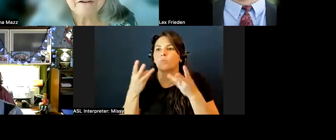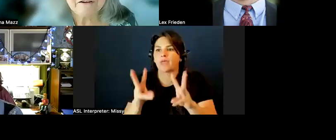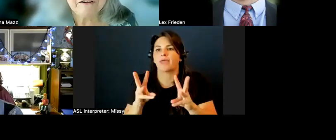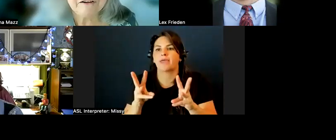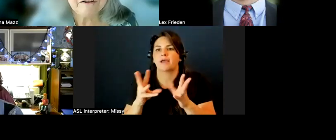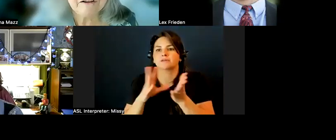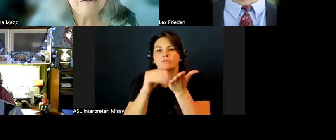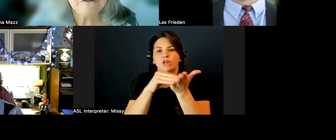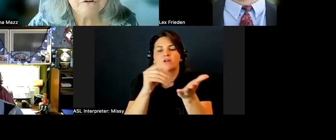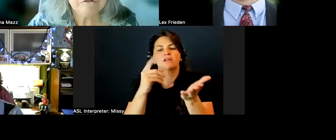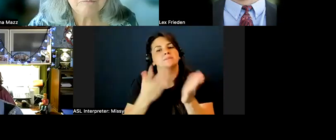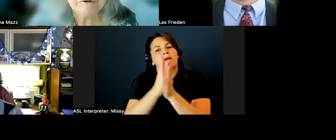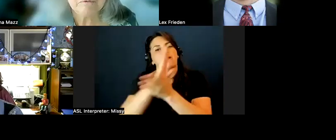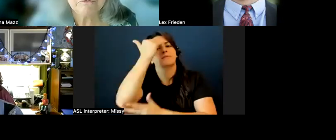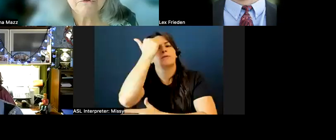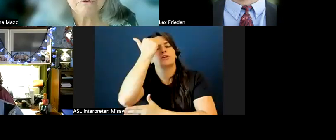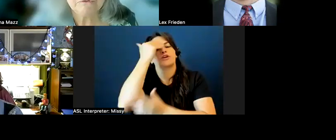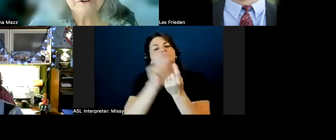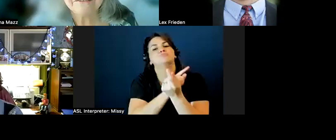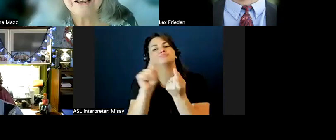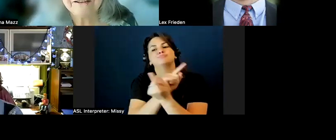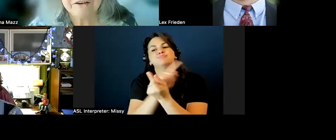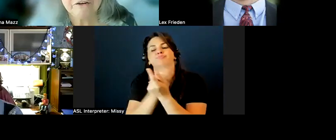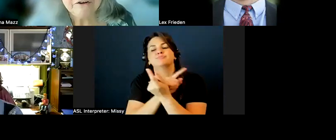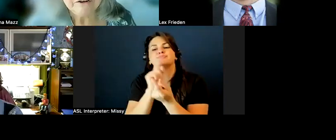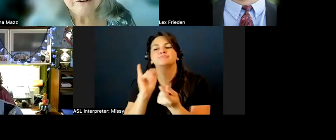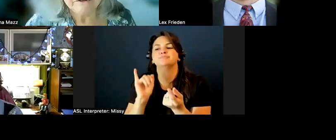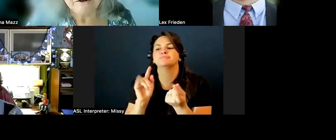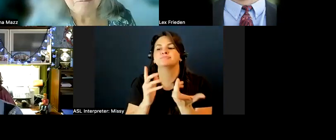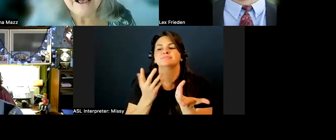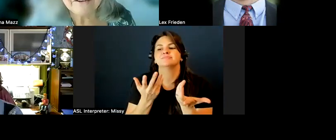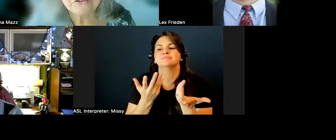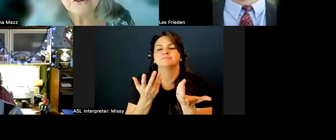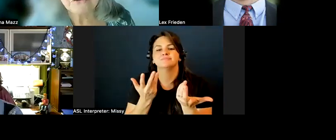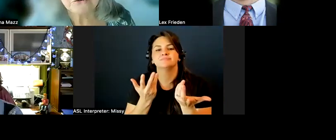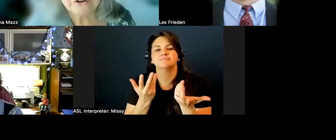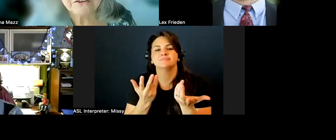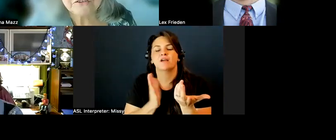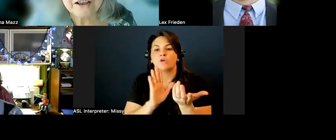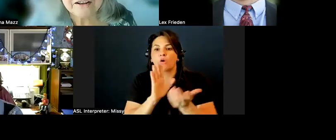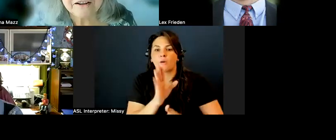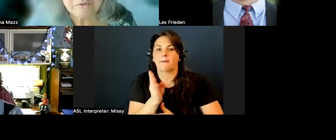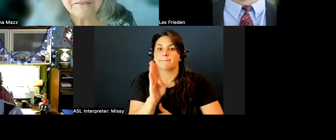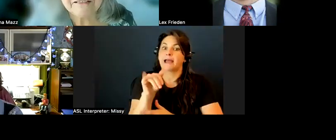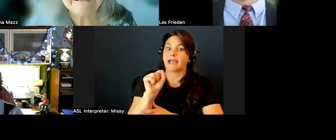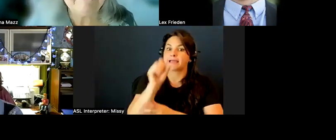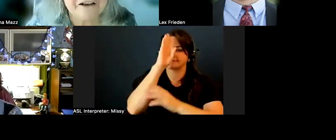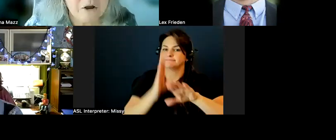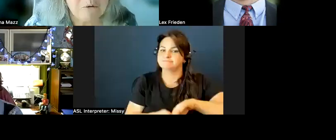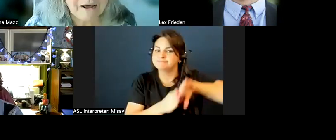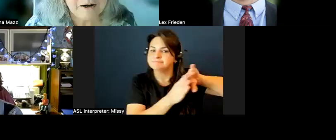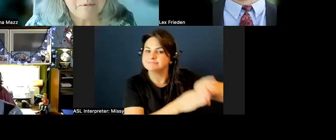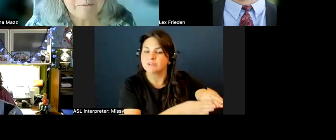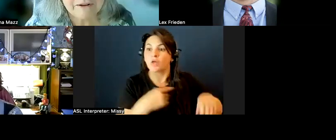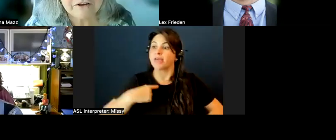make it easier for people to set aside their biases or set aside what they think